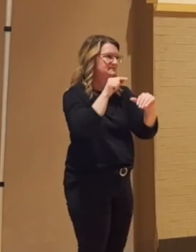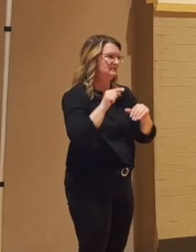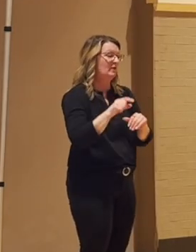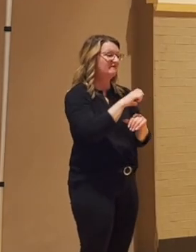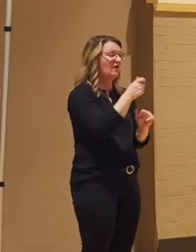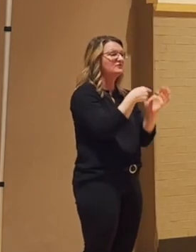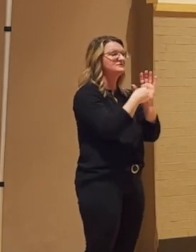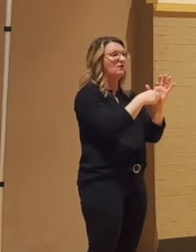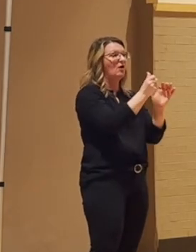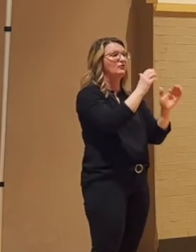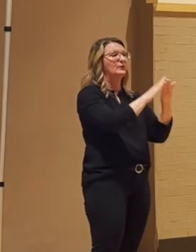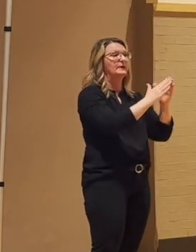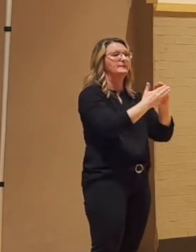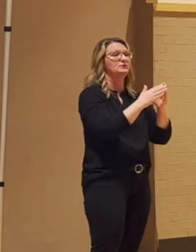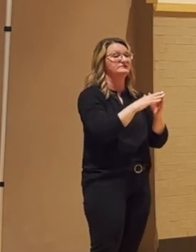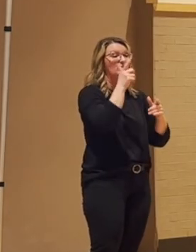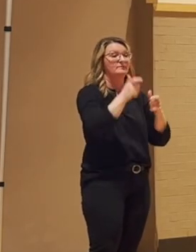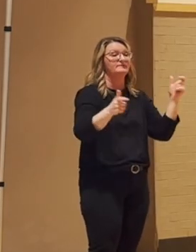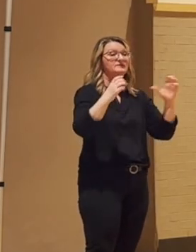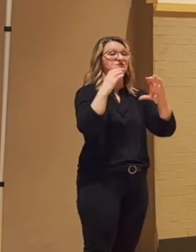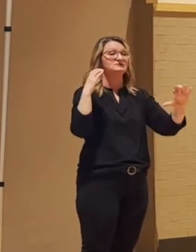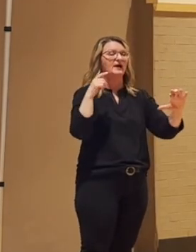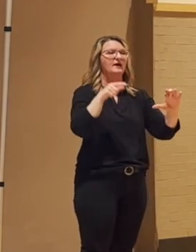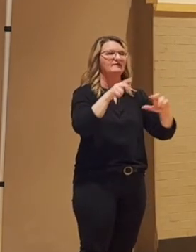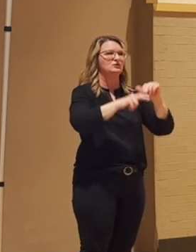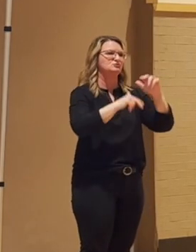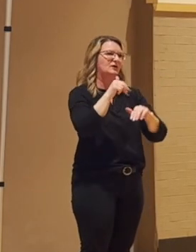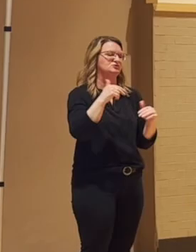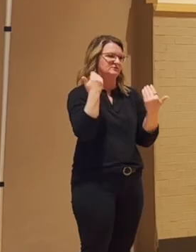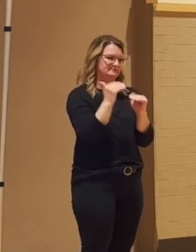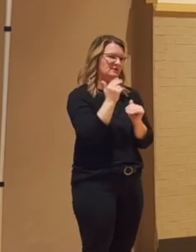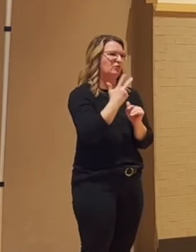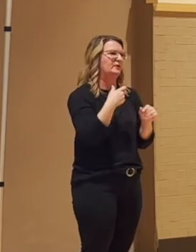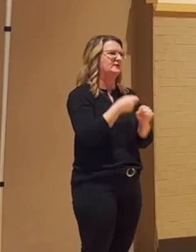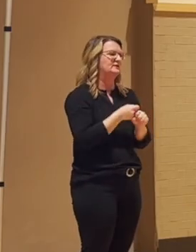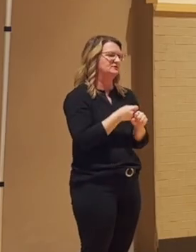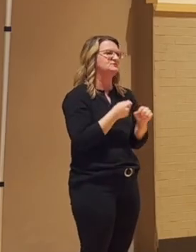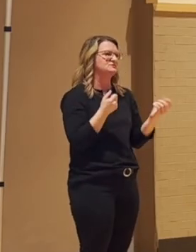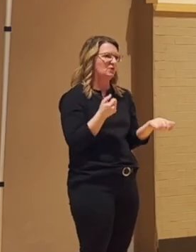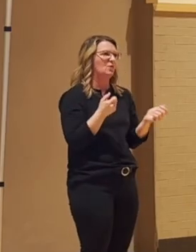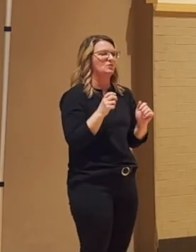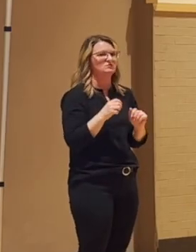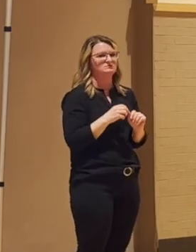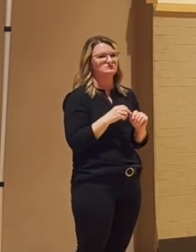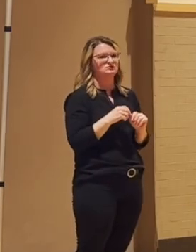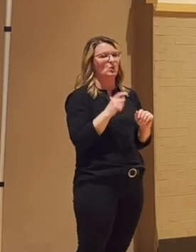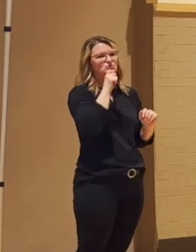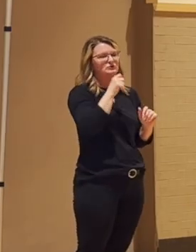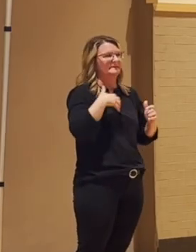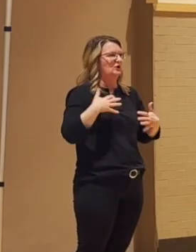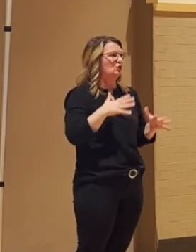other communities where for a bigger tank, construction took 3 years. And so for that, we shouldn't be scared